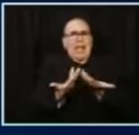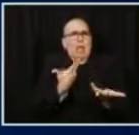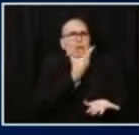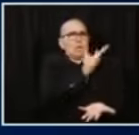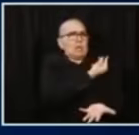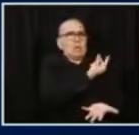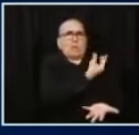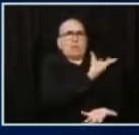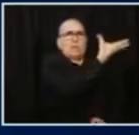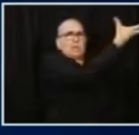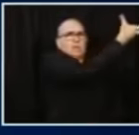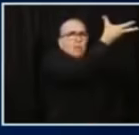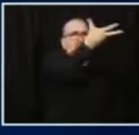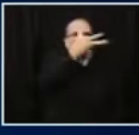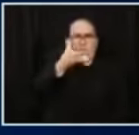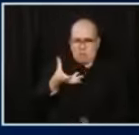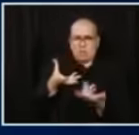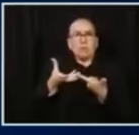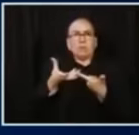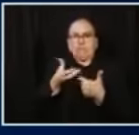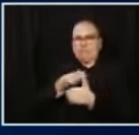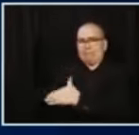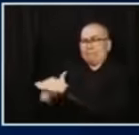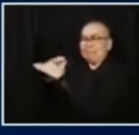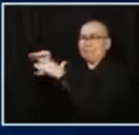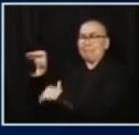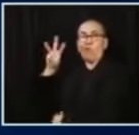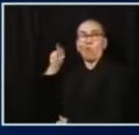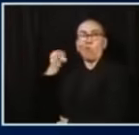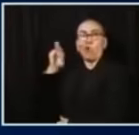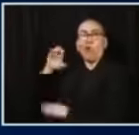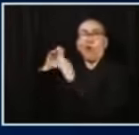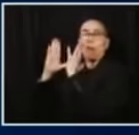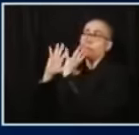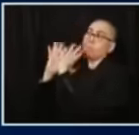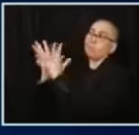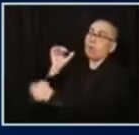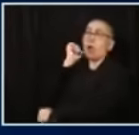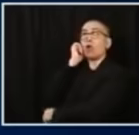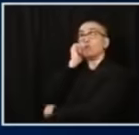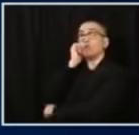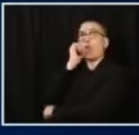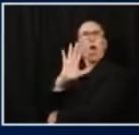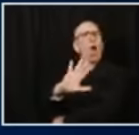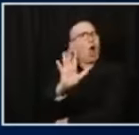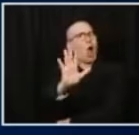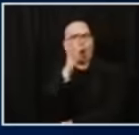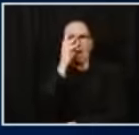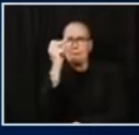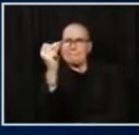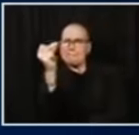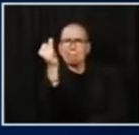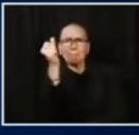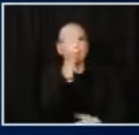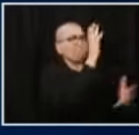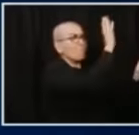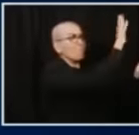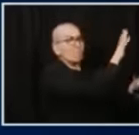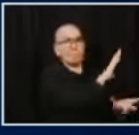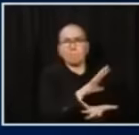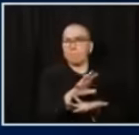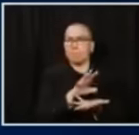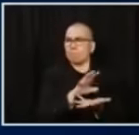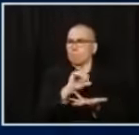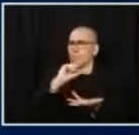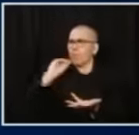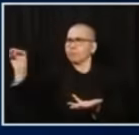to the providers who are enrolled in our COVID-19 vaccination program. And so vaccine is